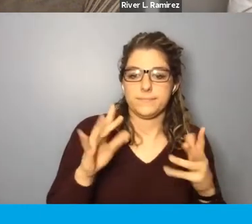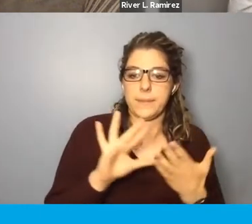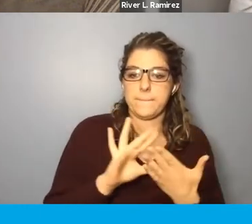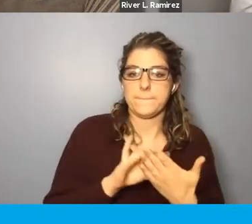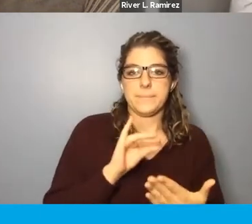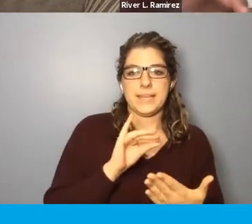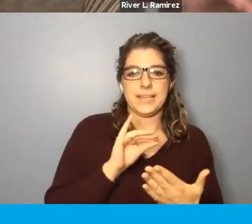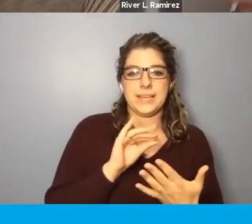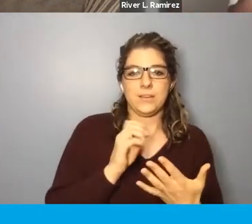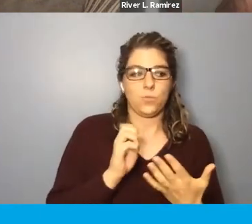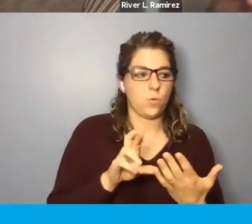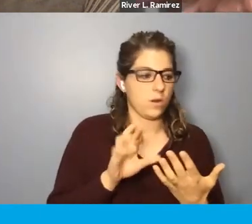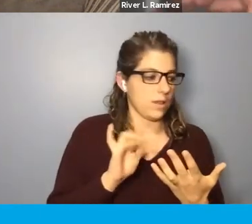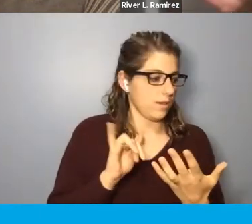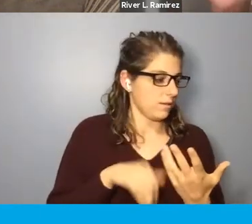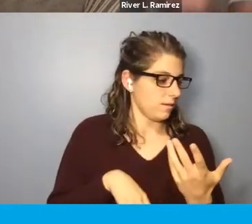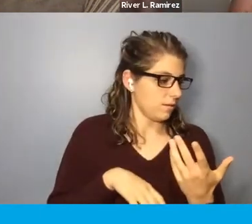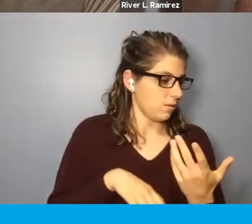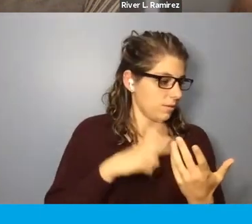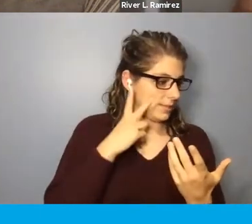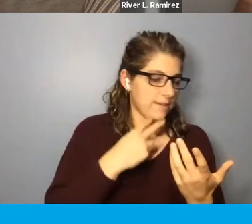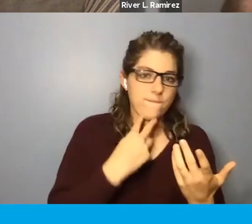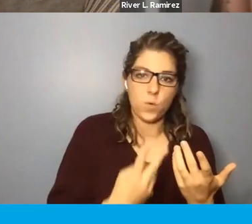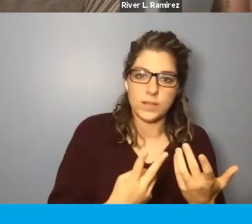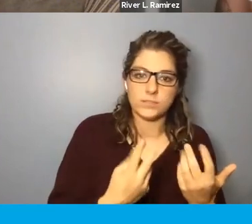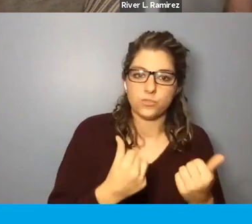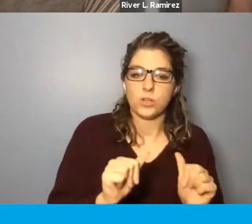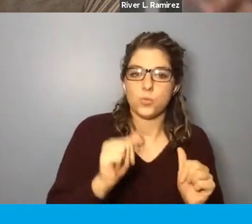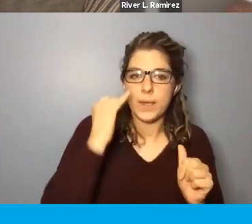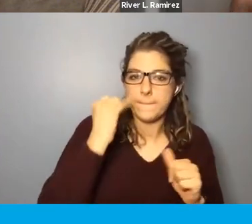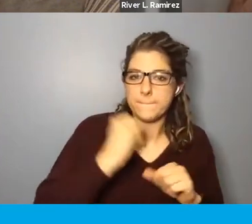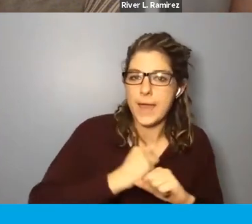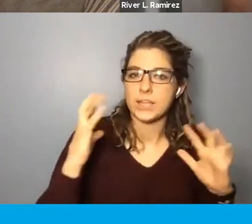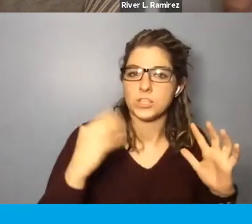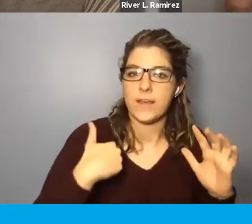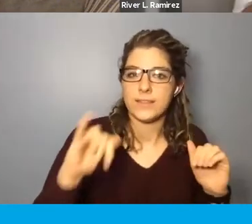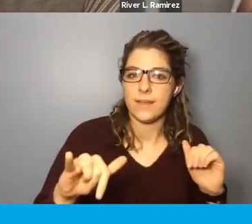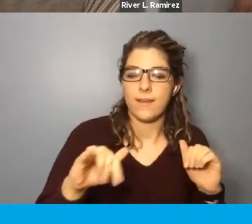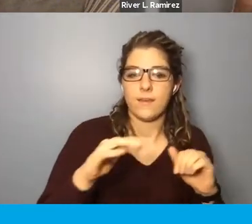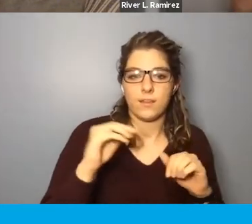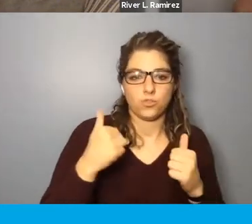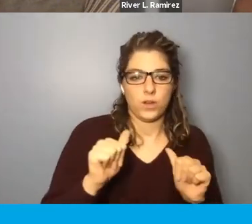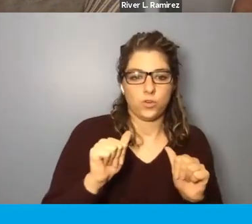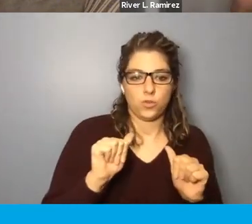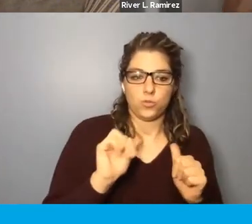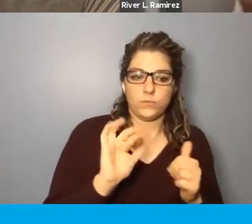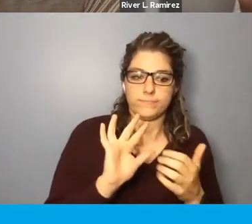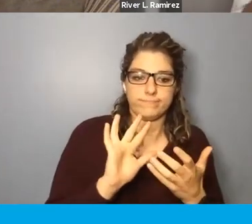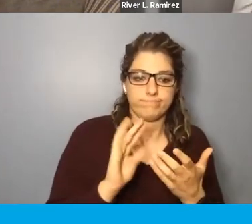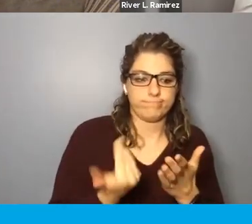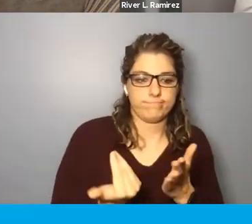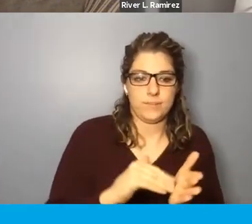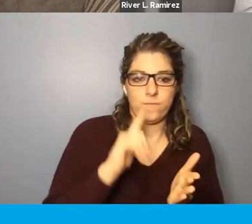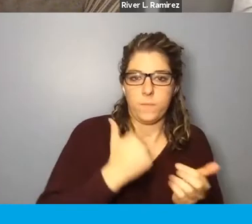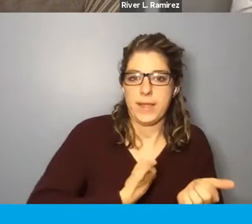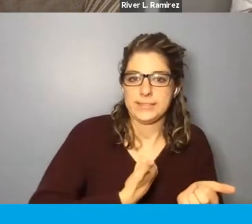mimicking or kind of like, oh, seeing a voice and like trying to imagine having it and then like trying to recreate it for myself